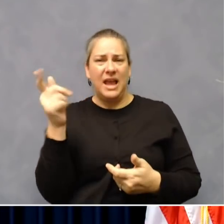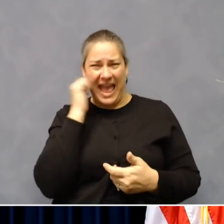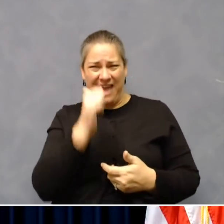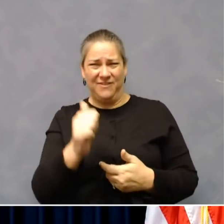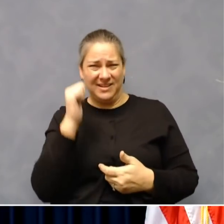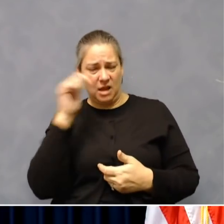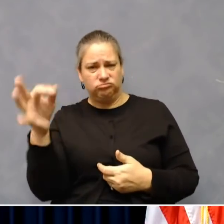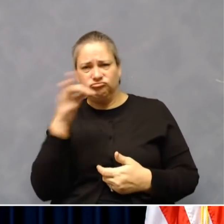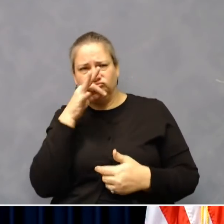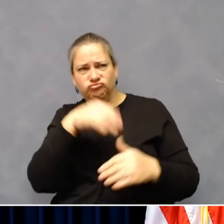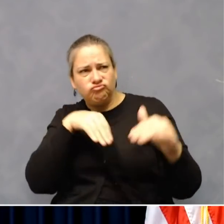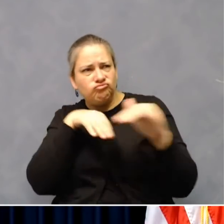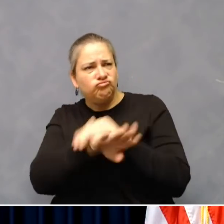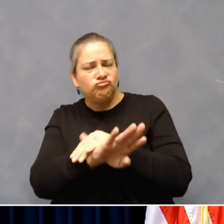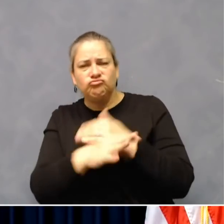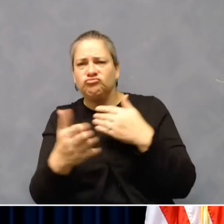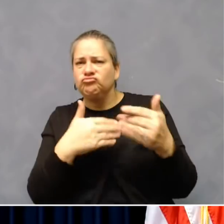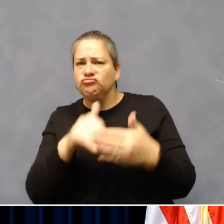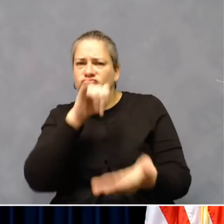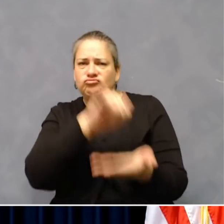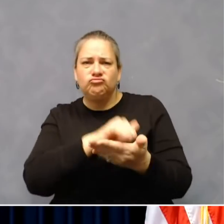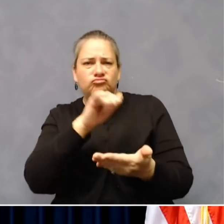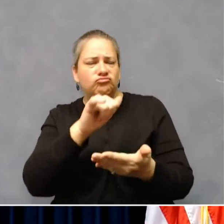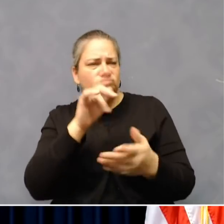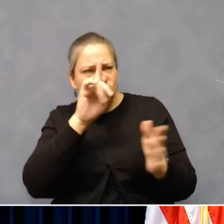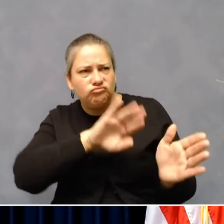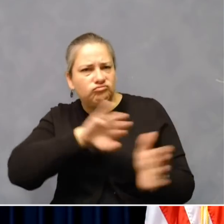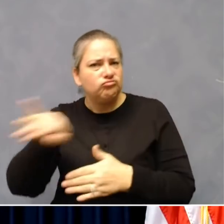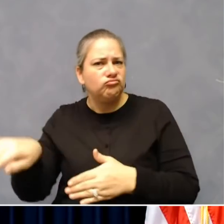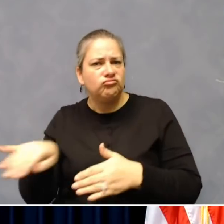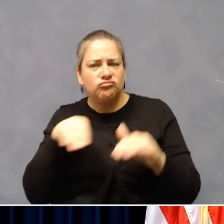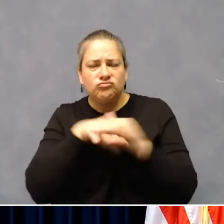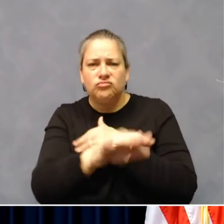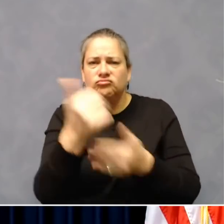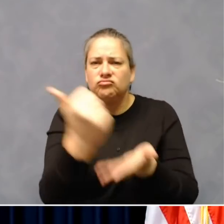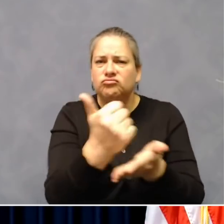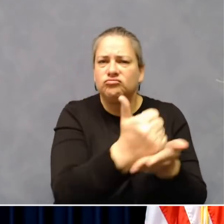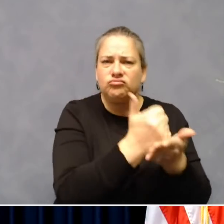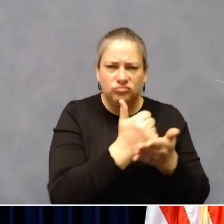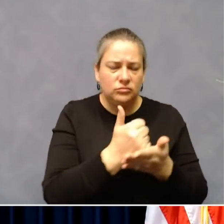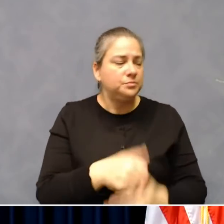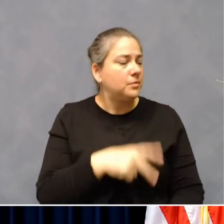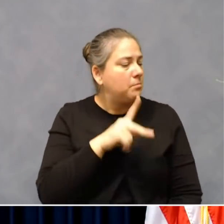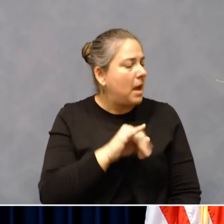out piper hud smith blackburn from the associated press